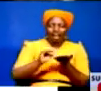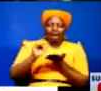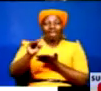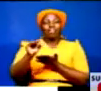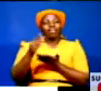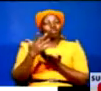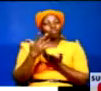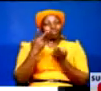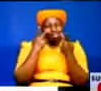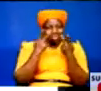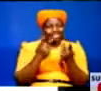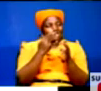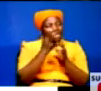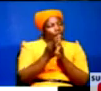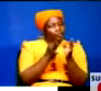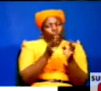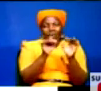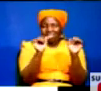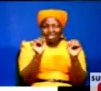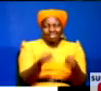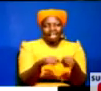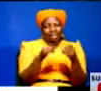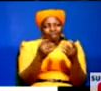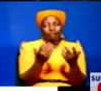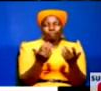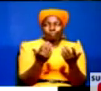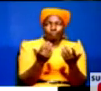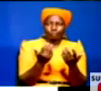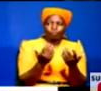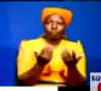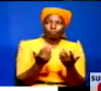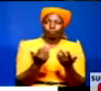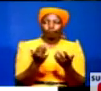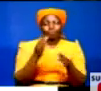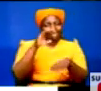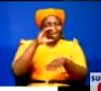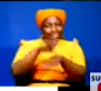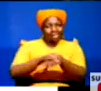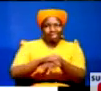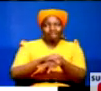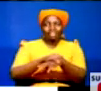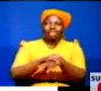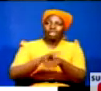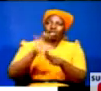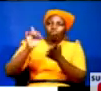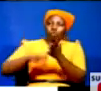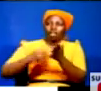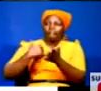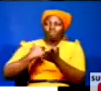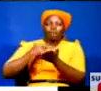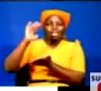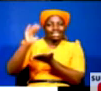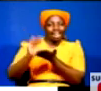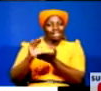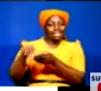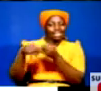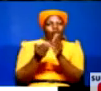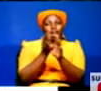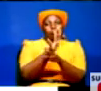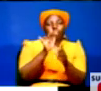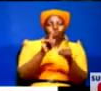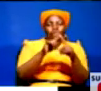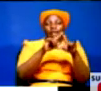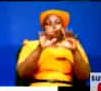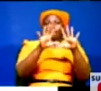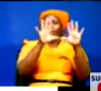if we can get a bit of what has been cut back onto the budget, if we can get a